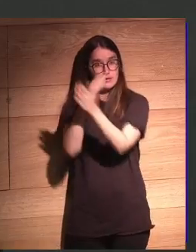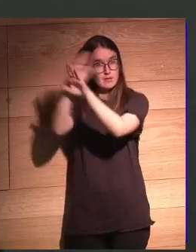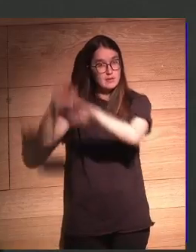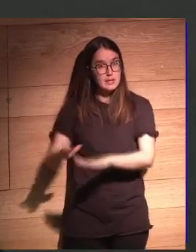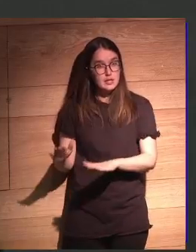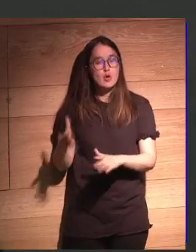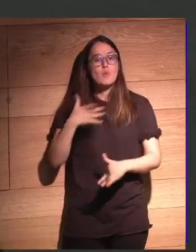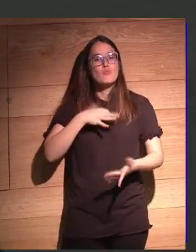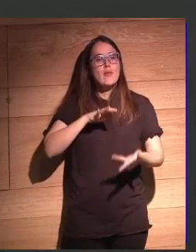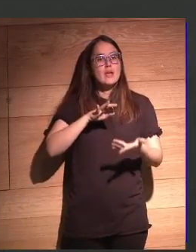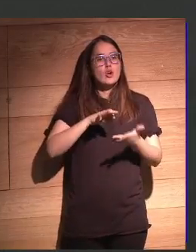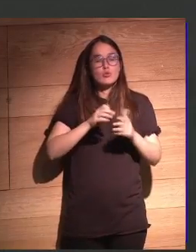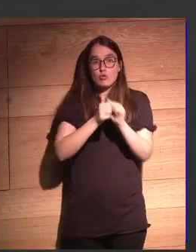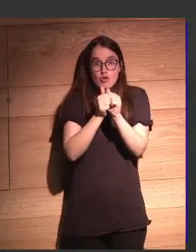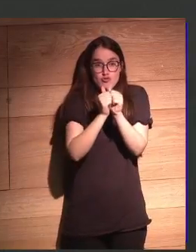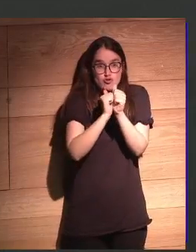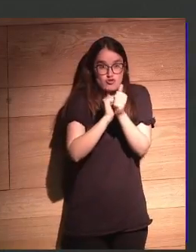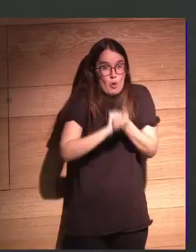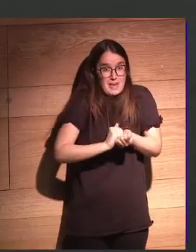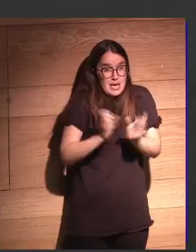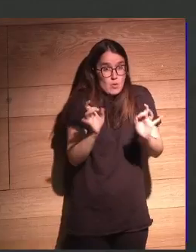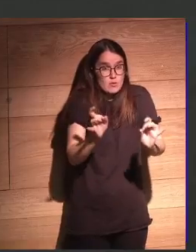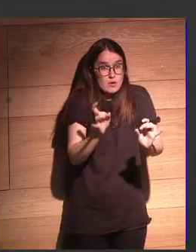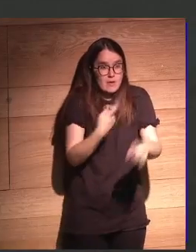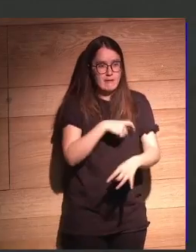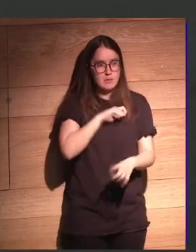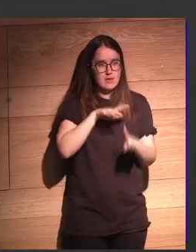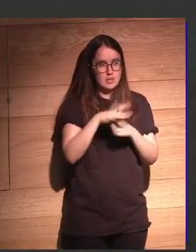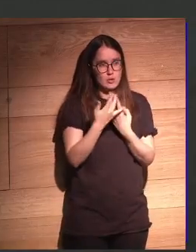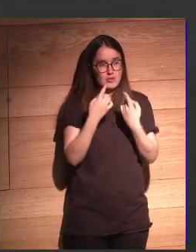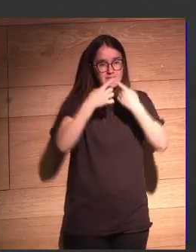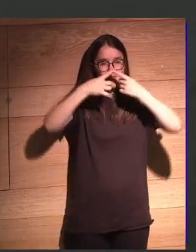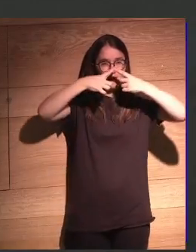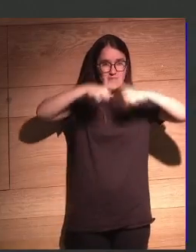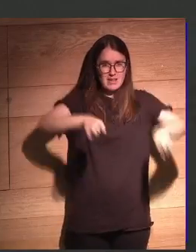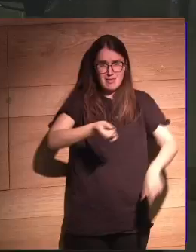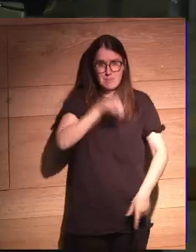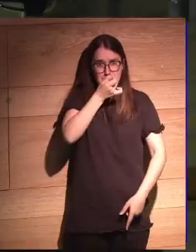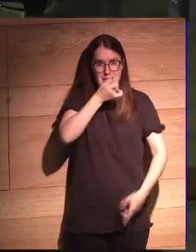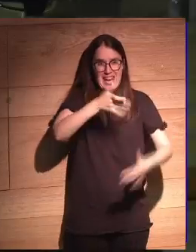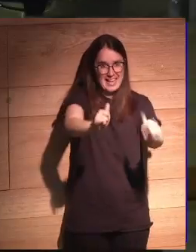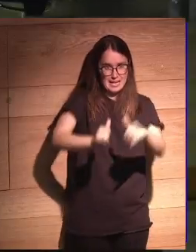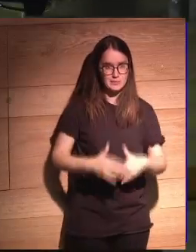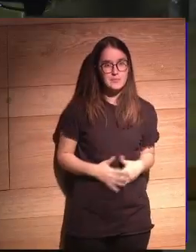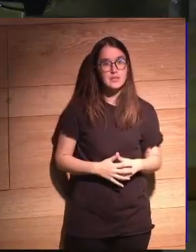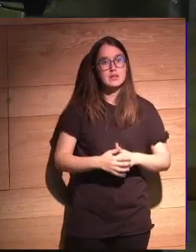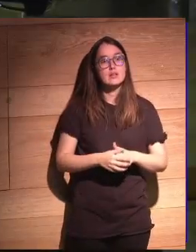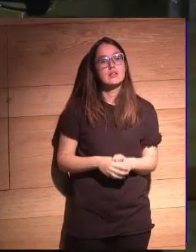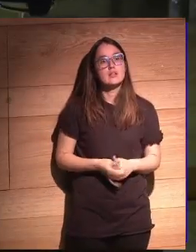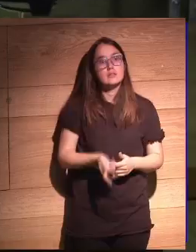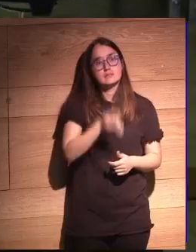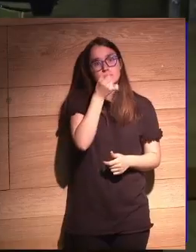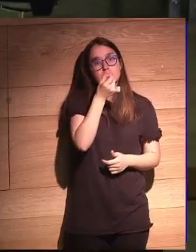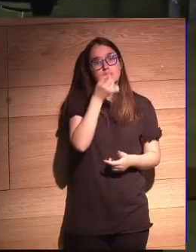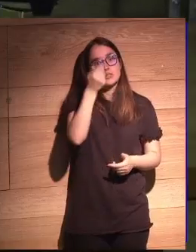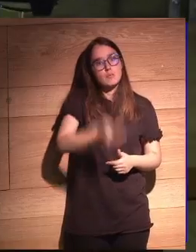end, we can read the story of what's going on right now in Spain. There is not a single thing